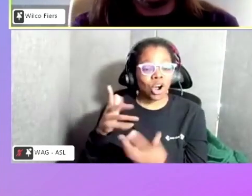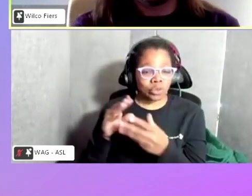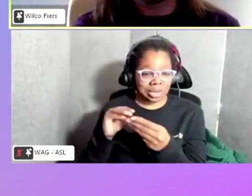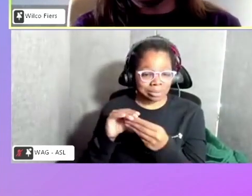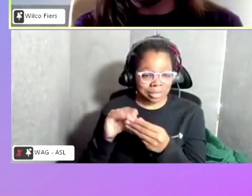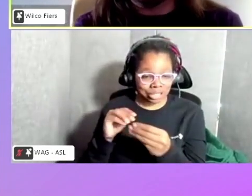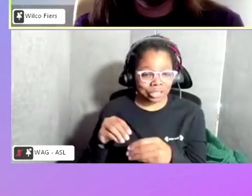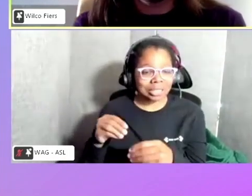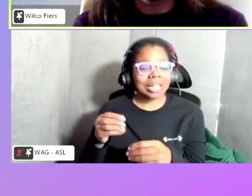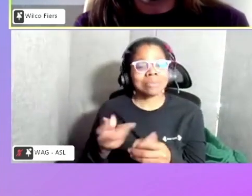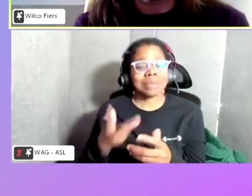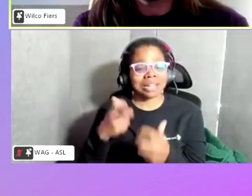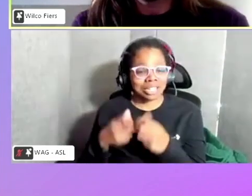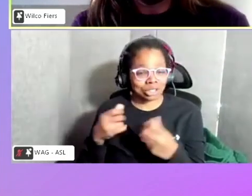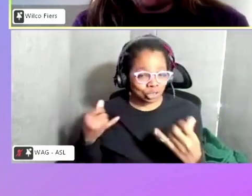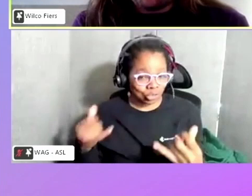open issues right now.